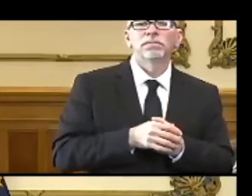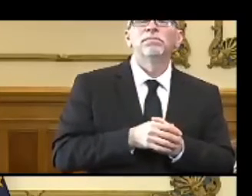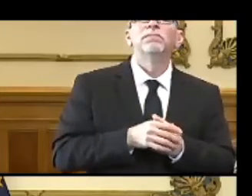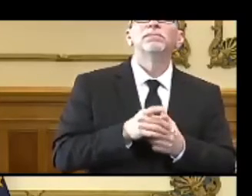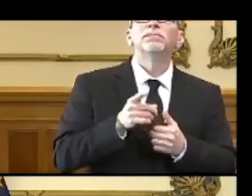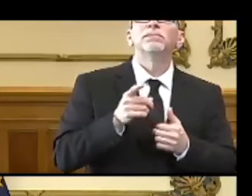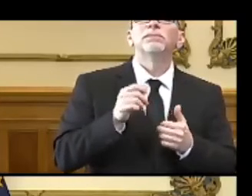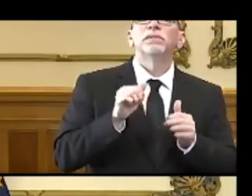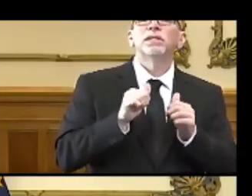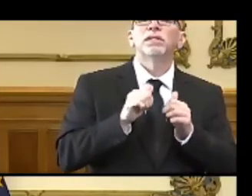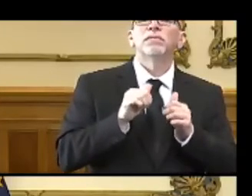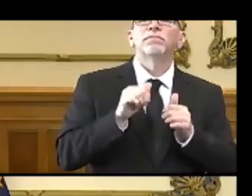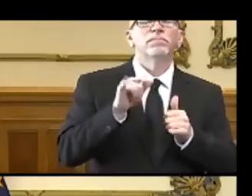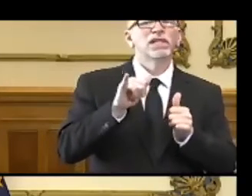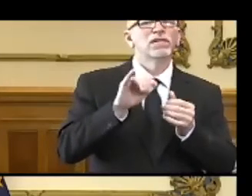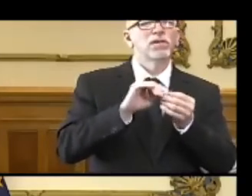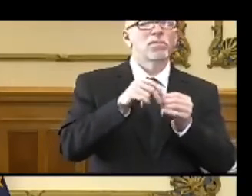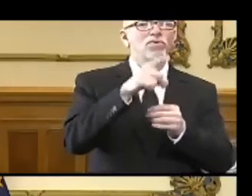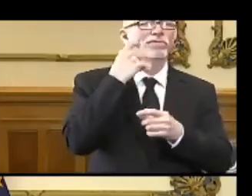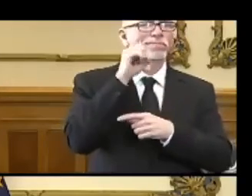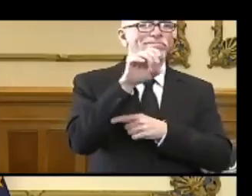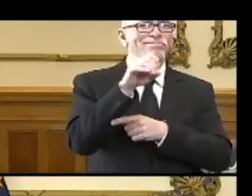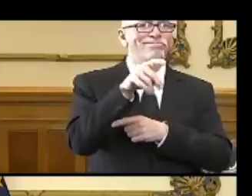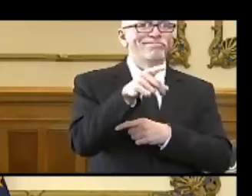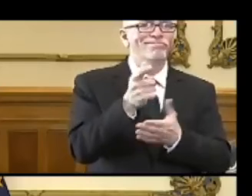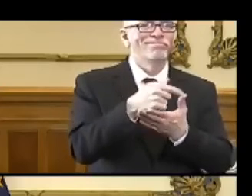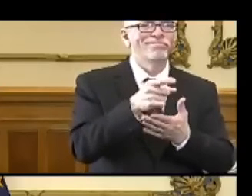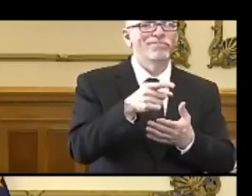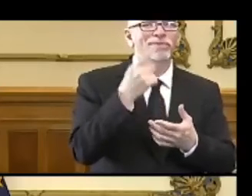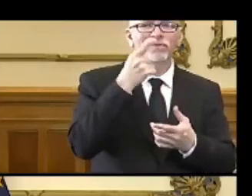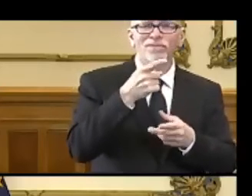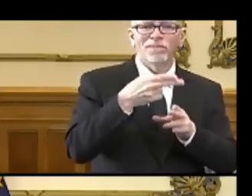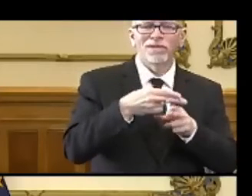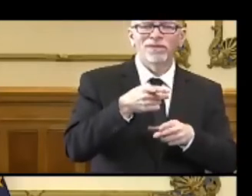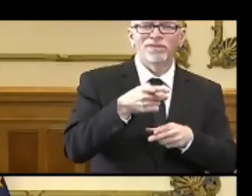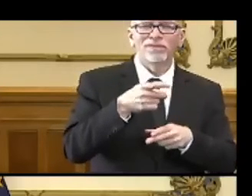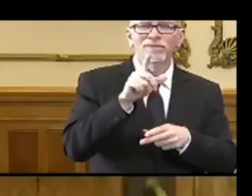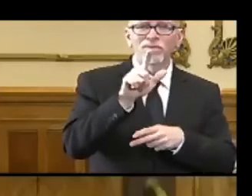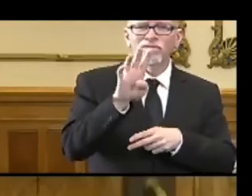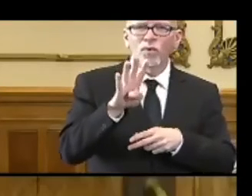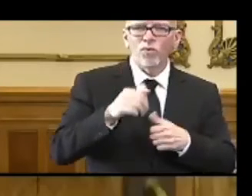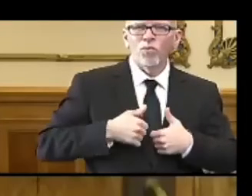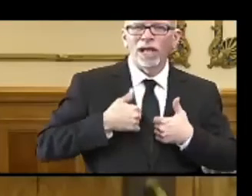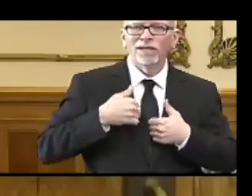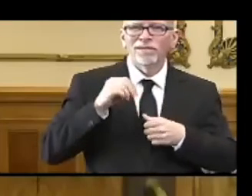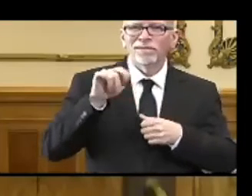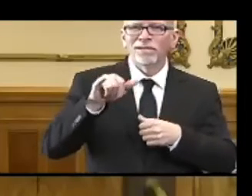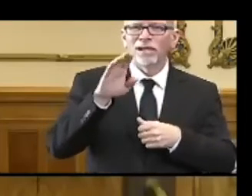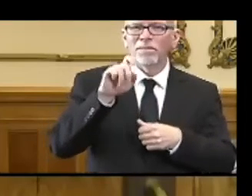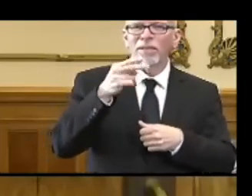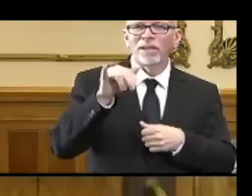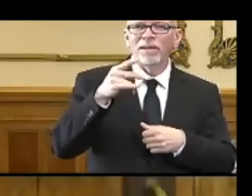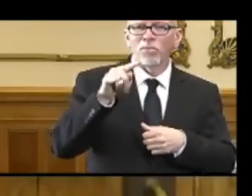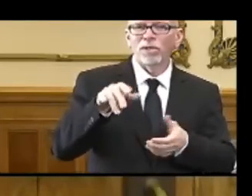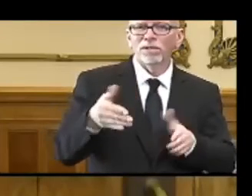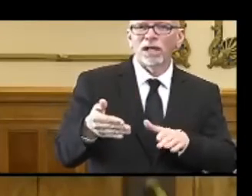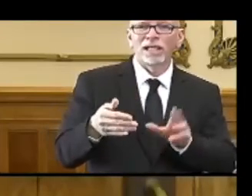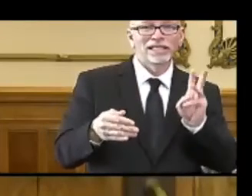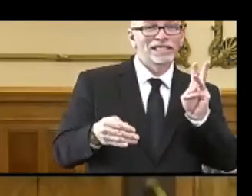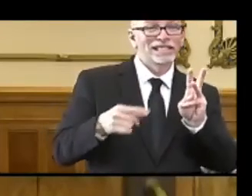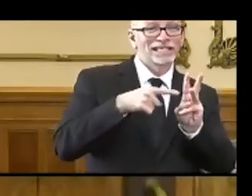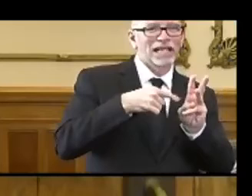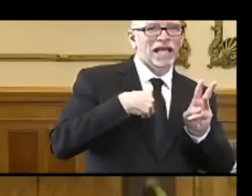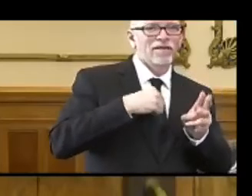How current, the numbers you gave earlier, I believe you mentioned 24 residents at Bethany Point have died, 16 who